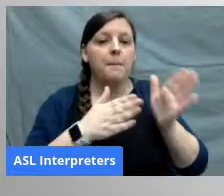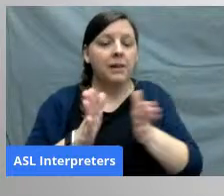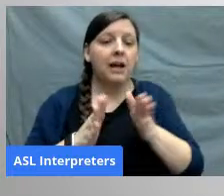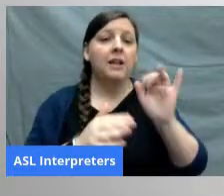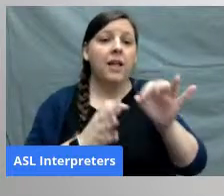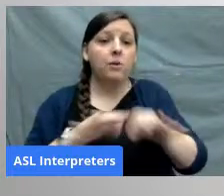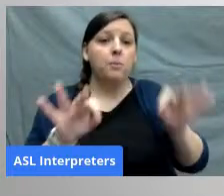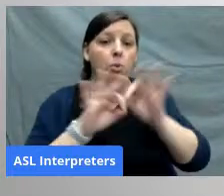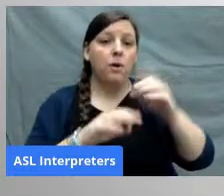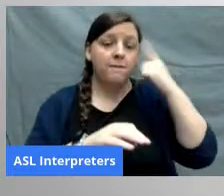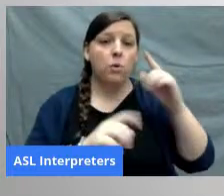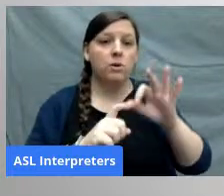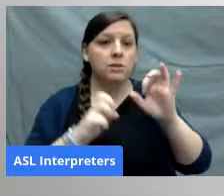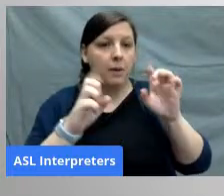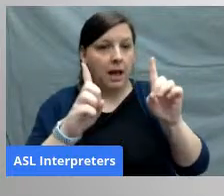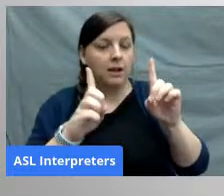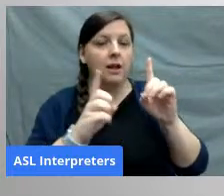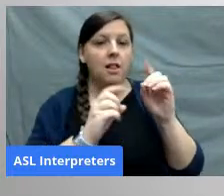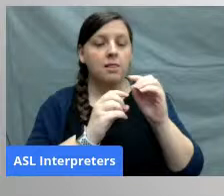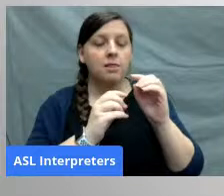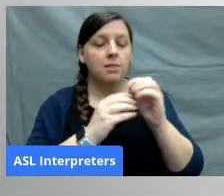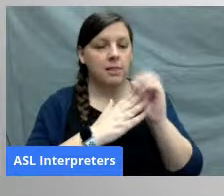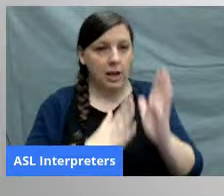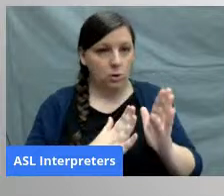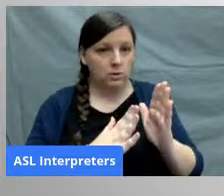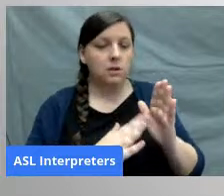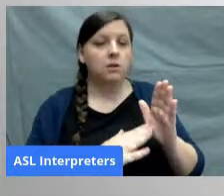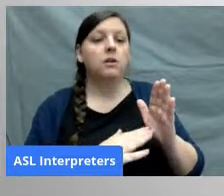leaders that those buildings